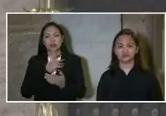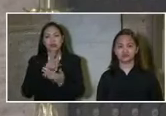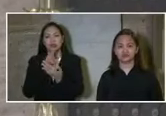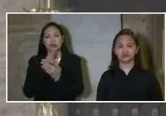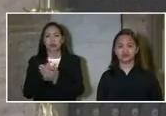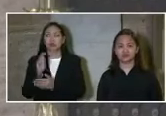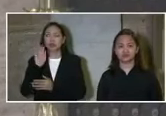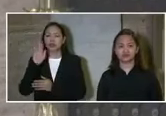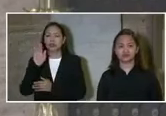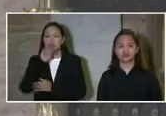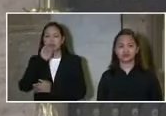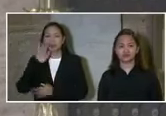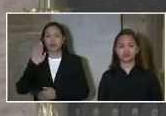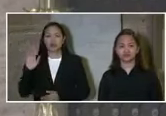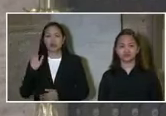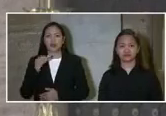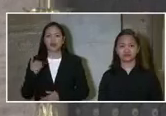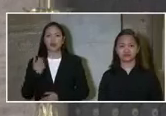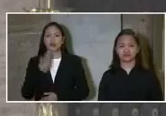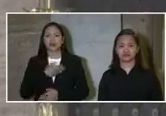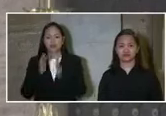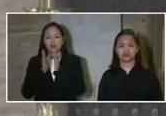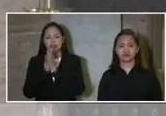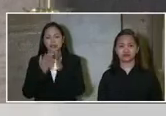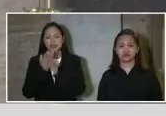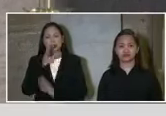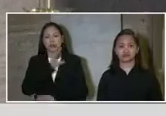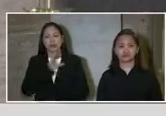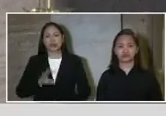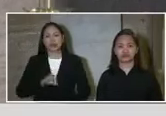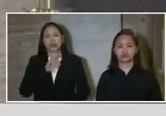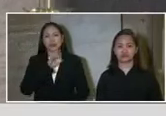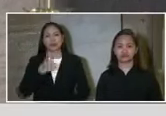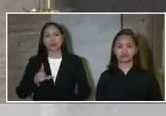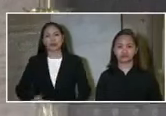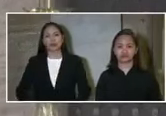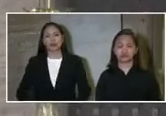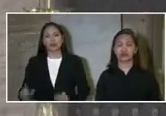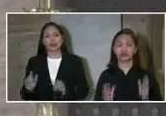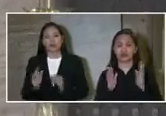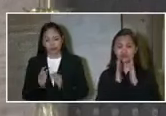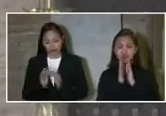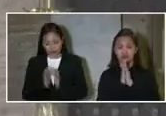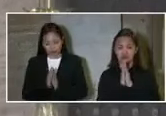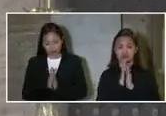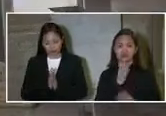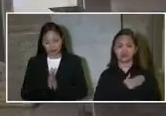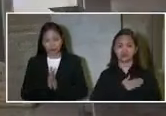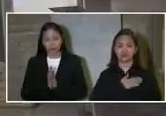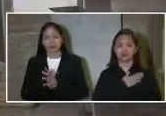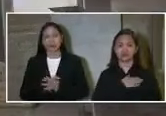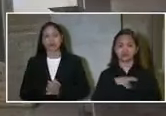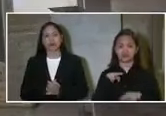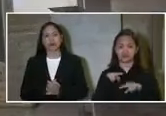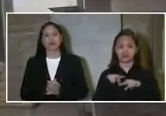promises. We ask this through Christ our Lord. Amen. Please be seated.